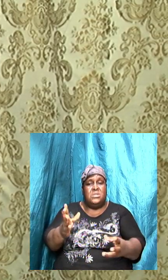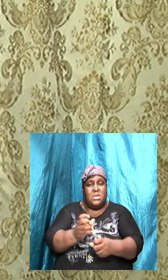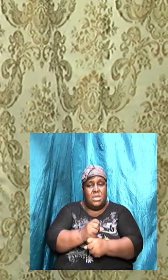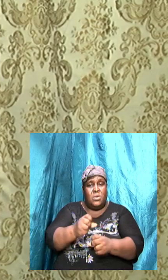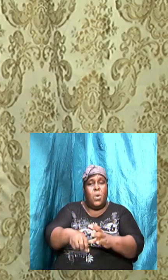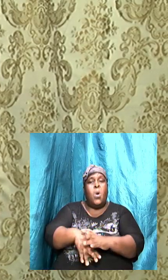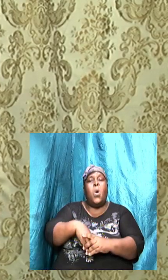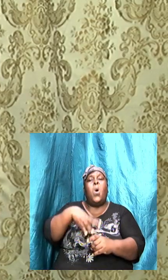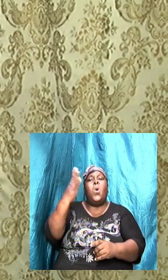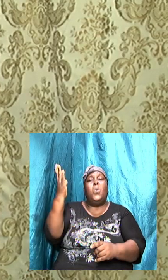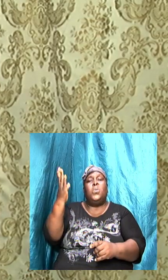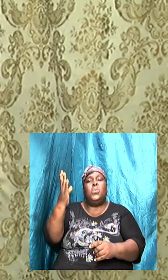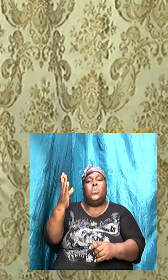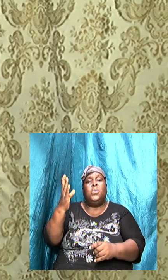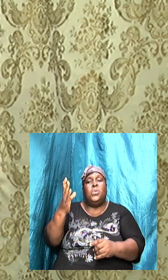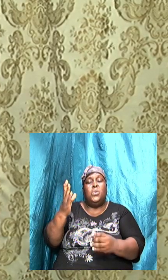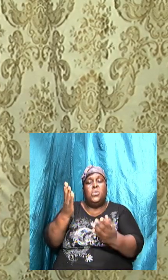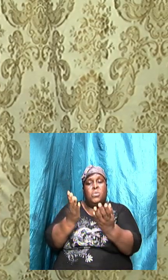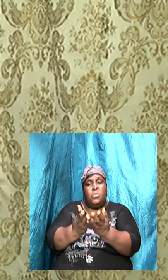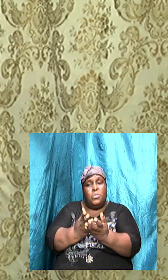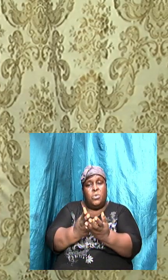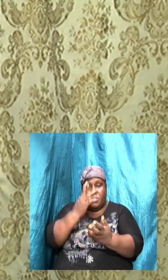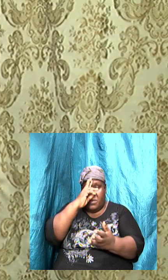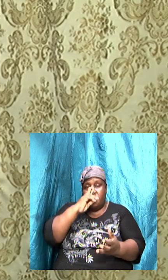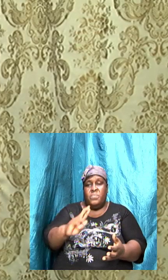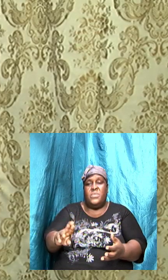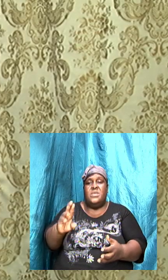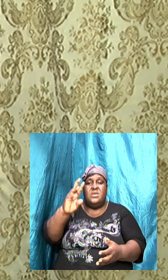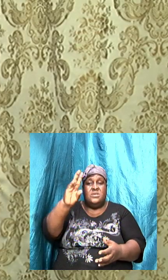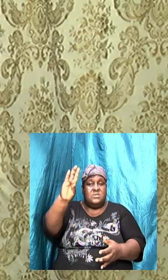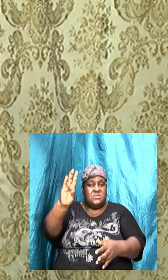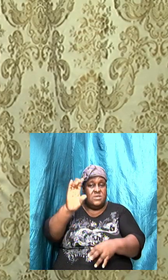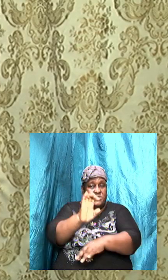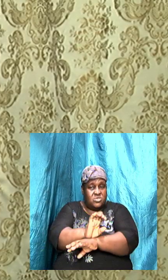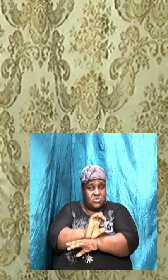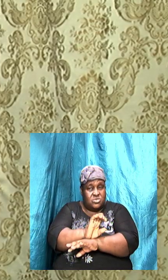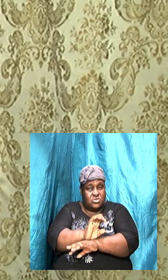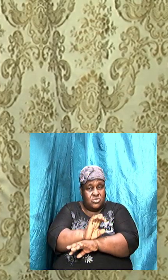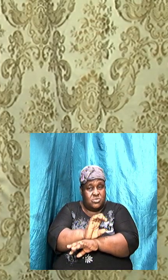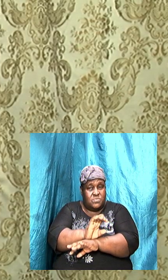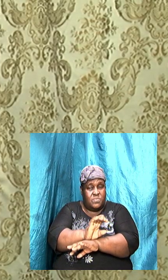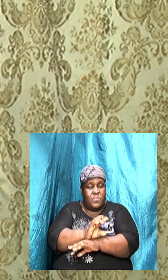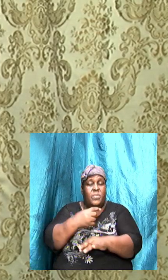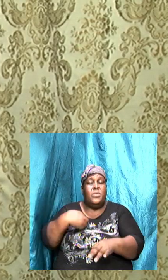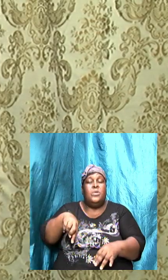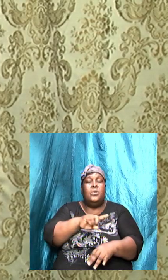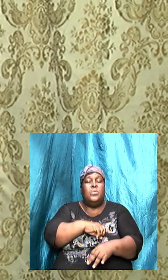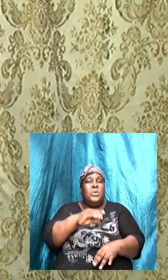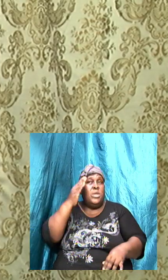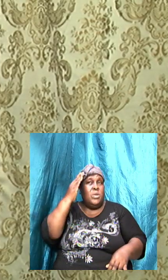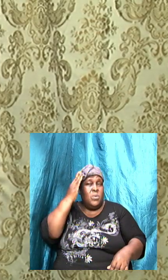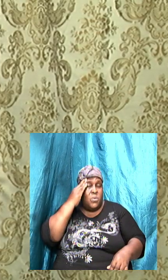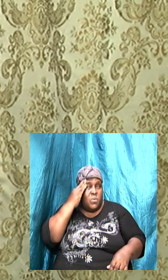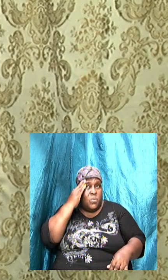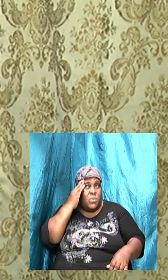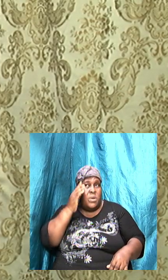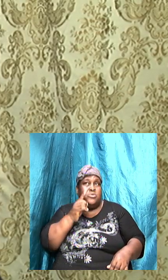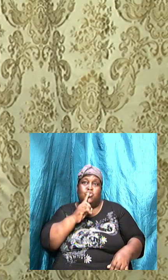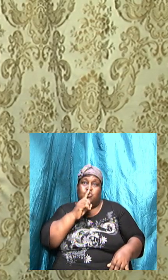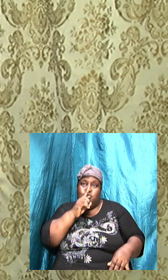seven churches, because we know and we are convinced that